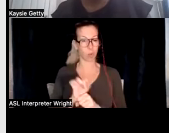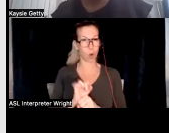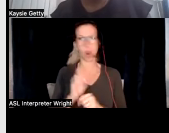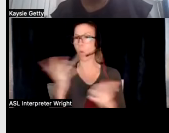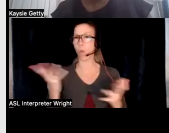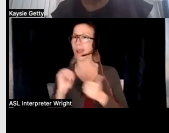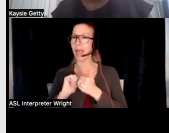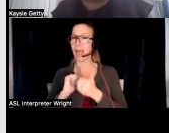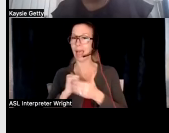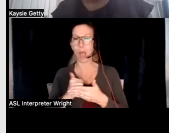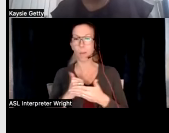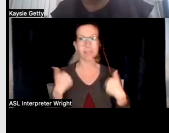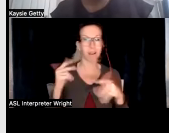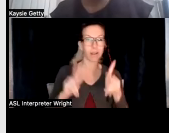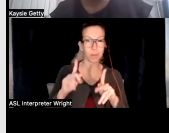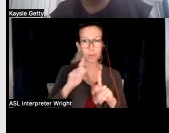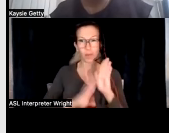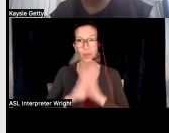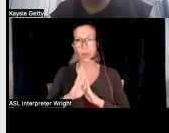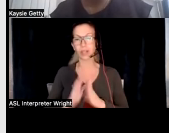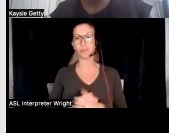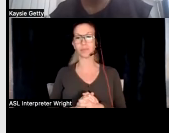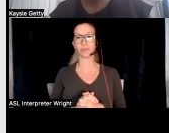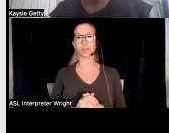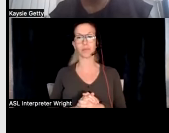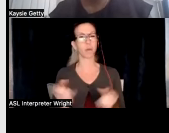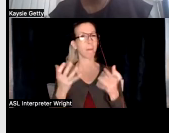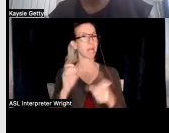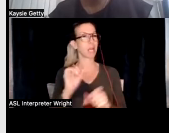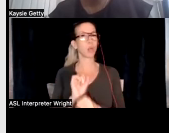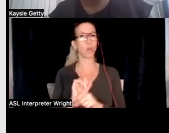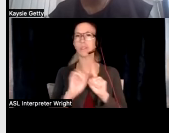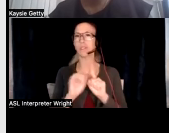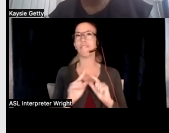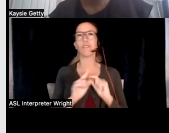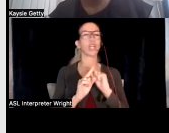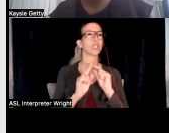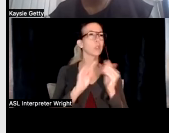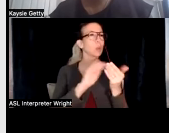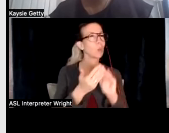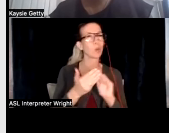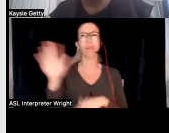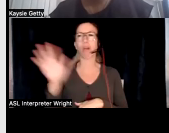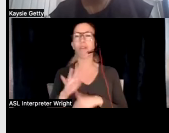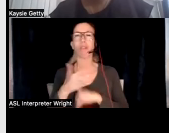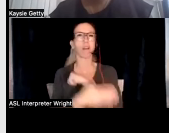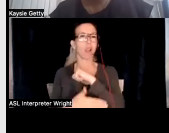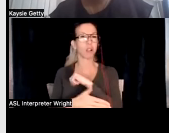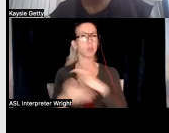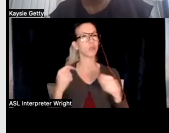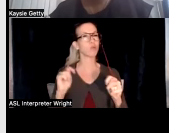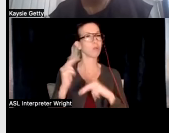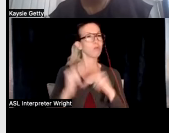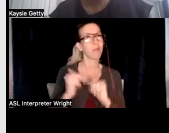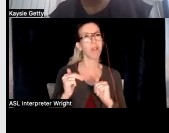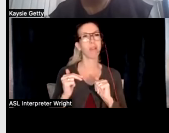people to thrive. We've done a lot of work in communities and jurisdictions across the country, really trying to build on the values and the concepts